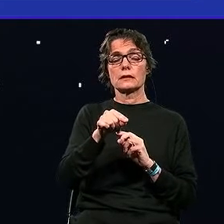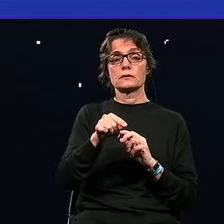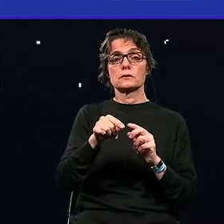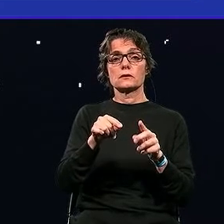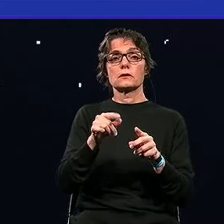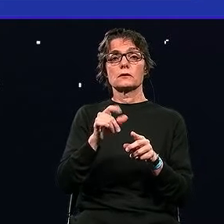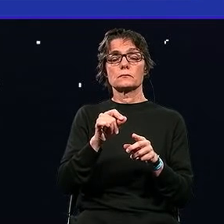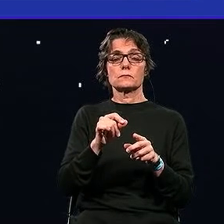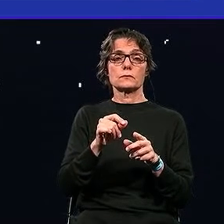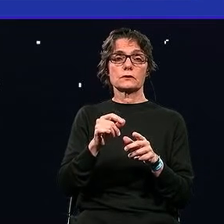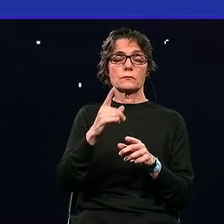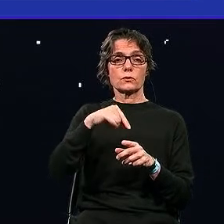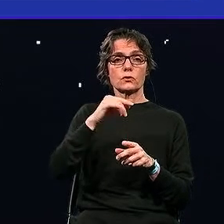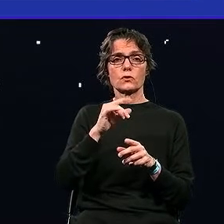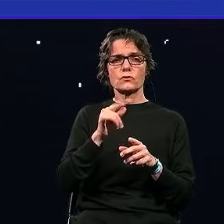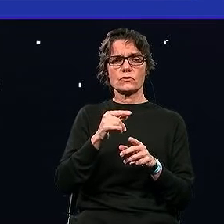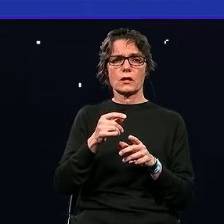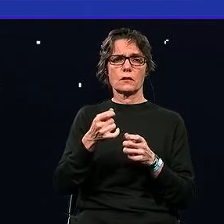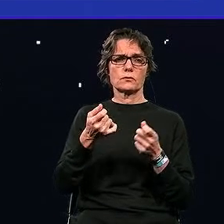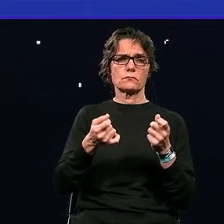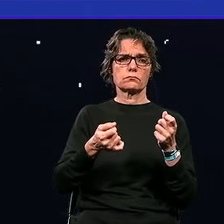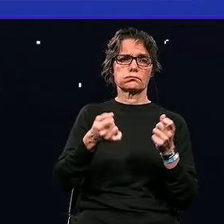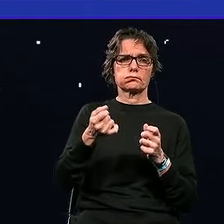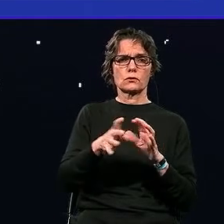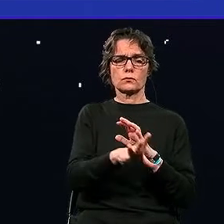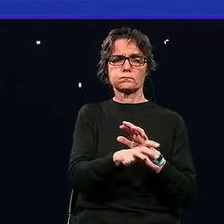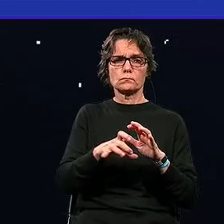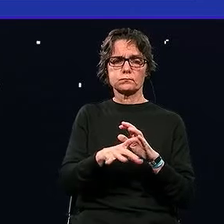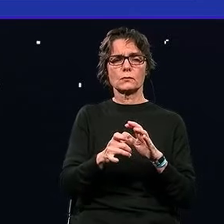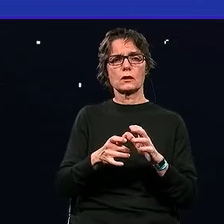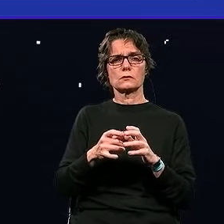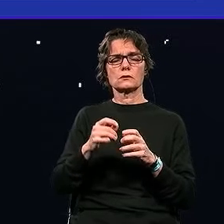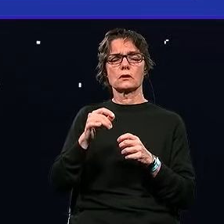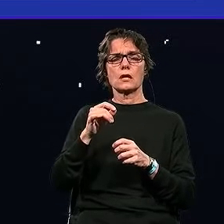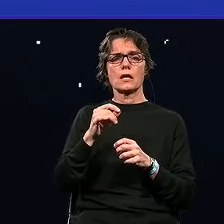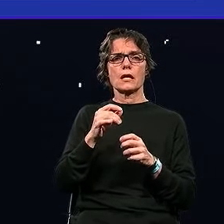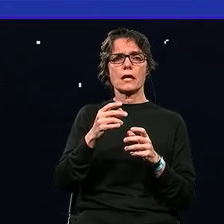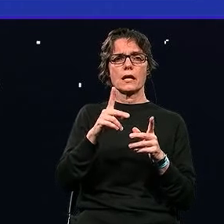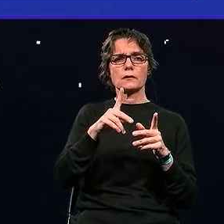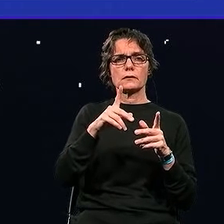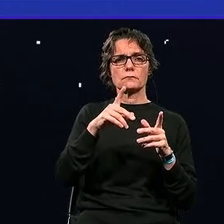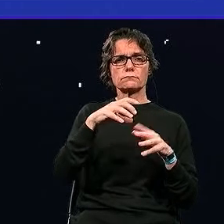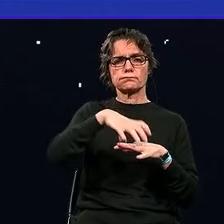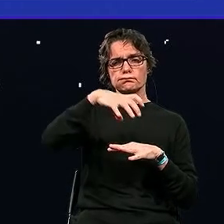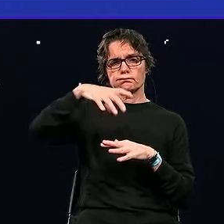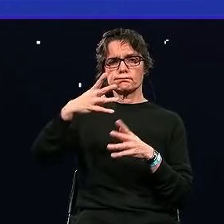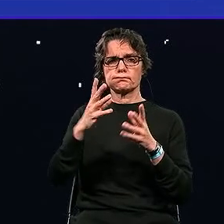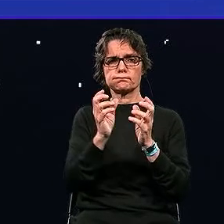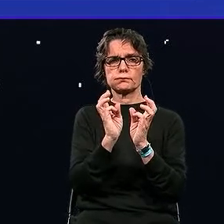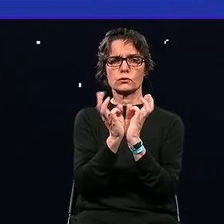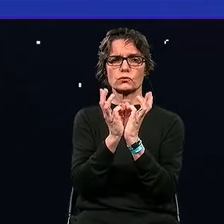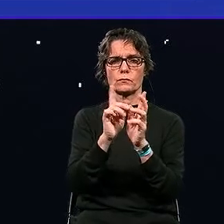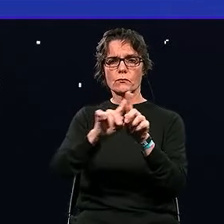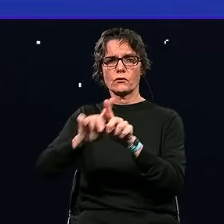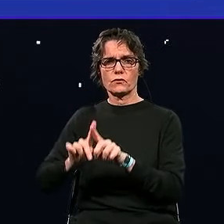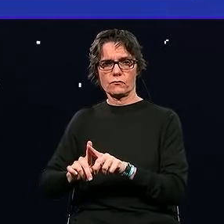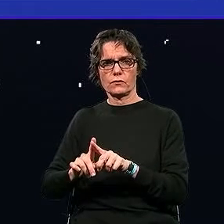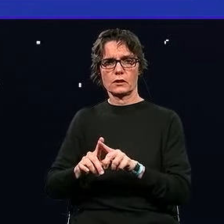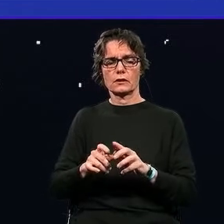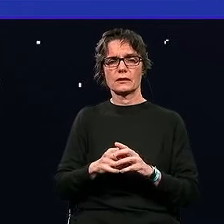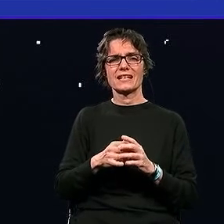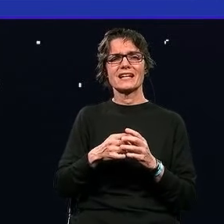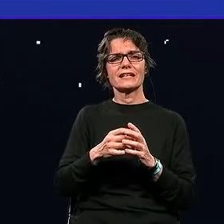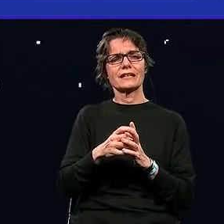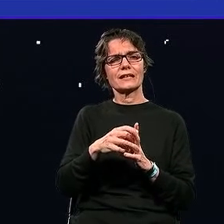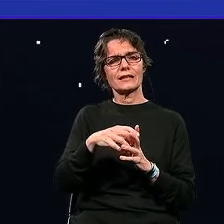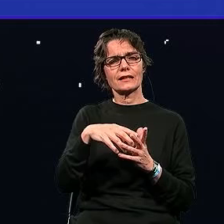year in driving motors, pumps, compressors, and they are mostly significantly inefficient. You